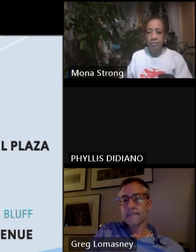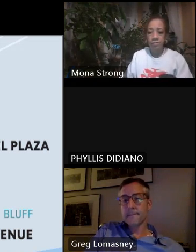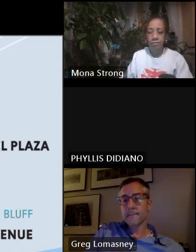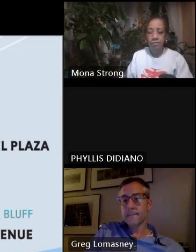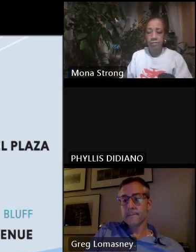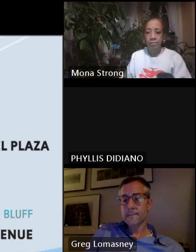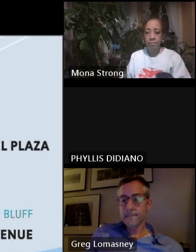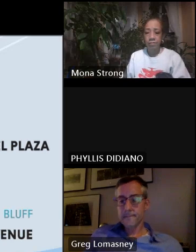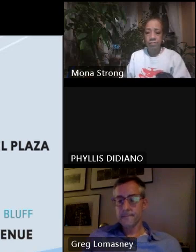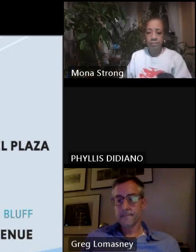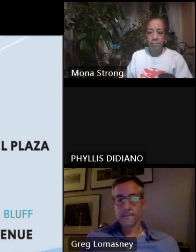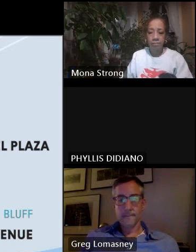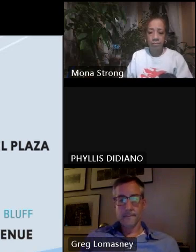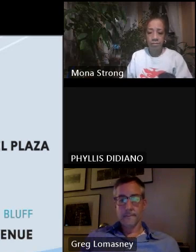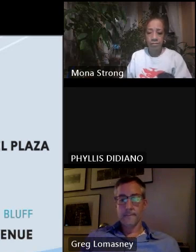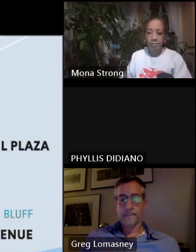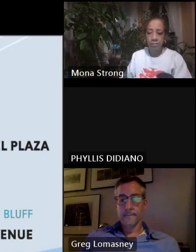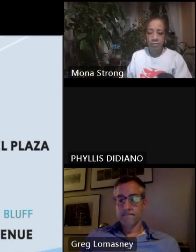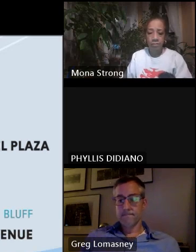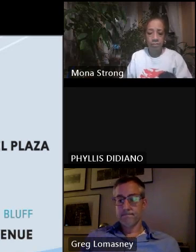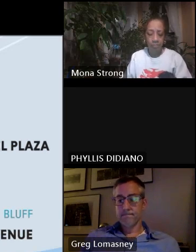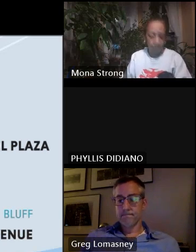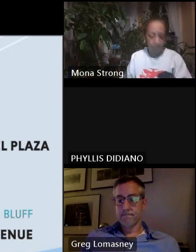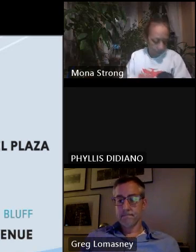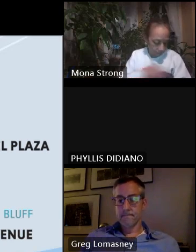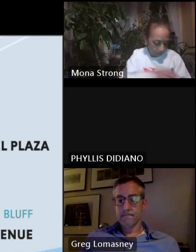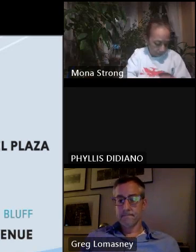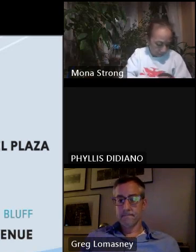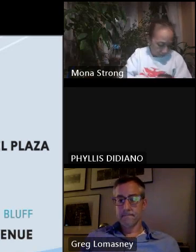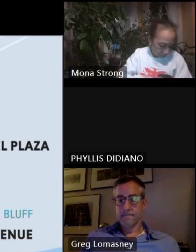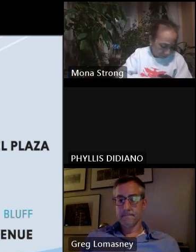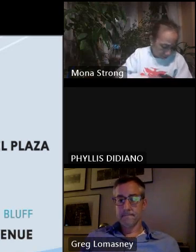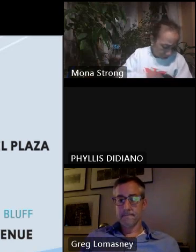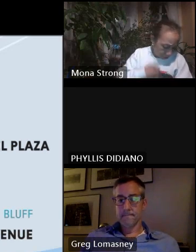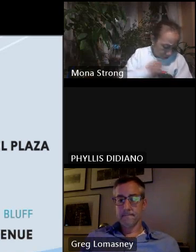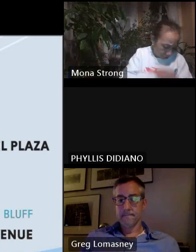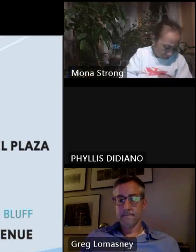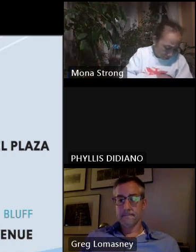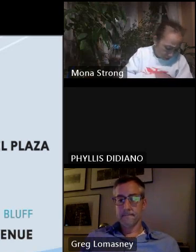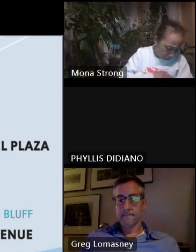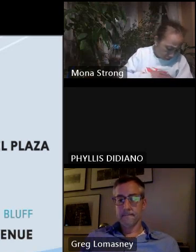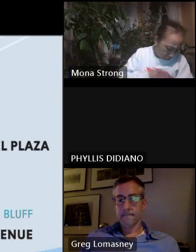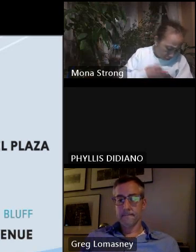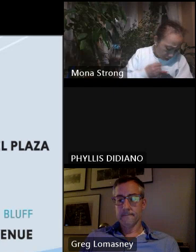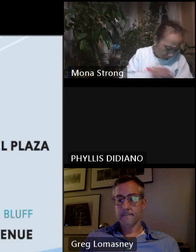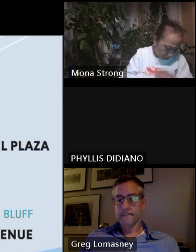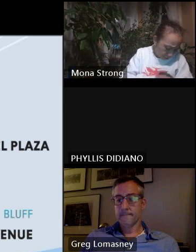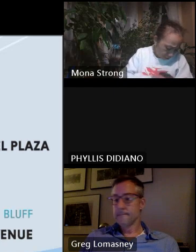questions they'd like to ask?